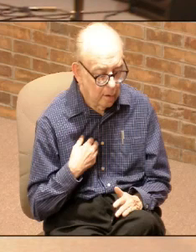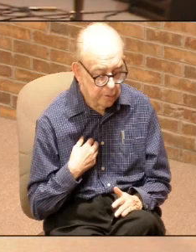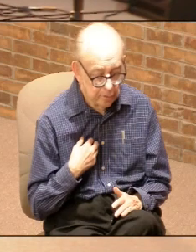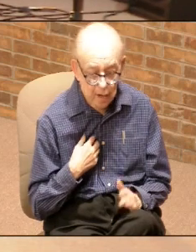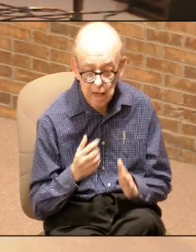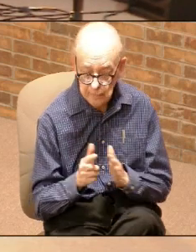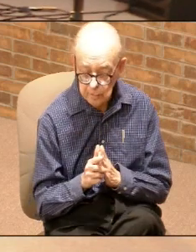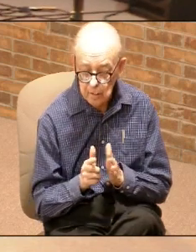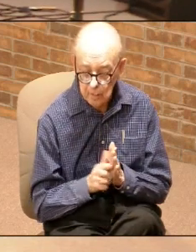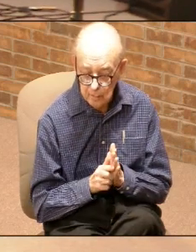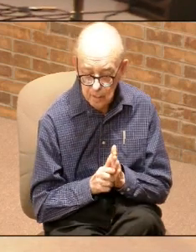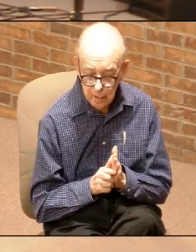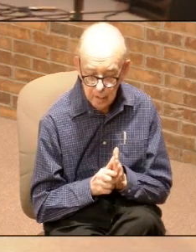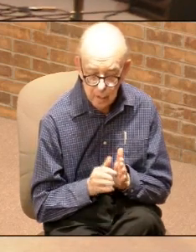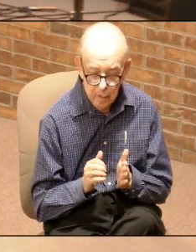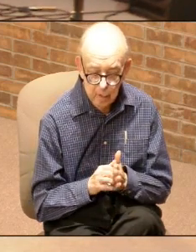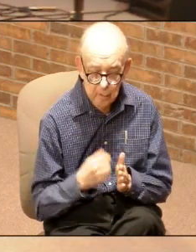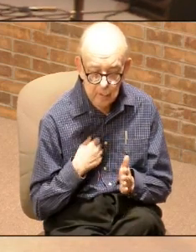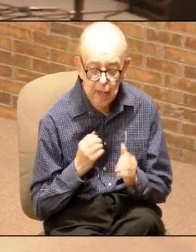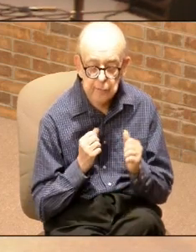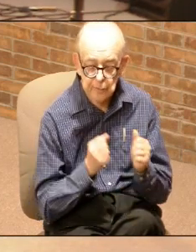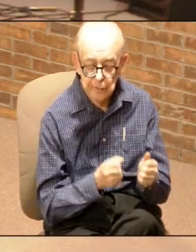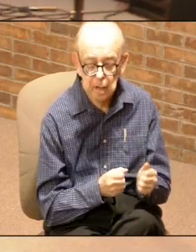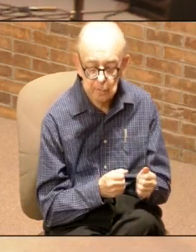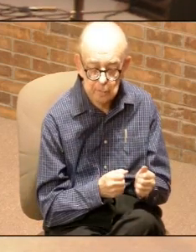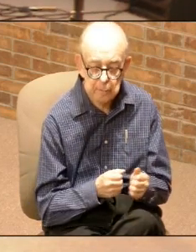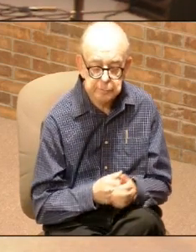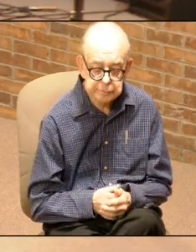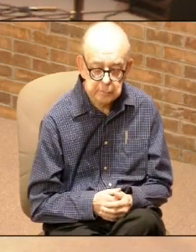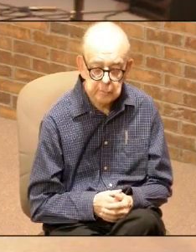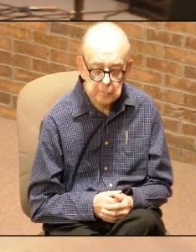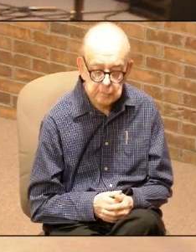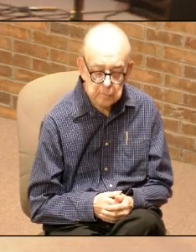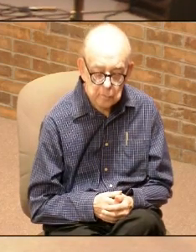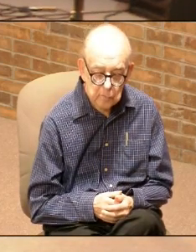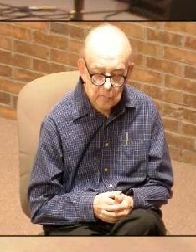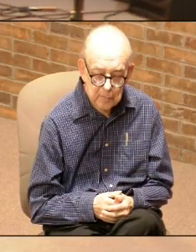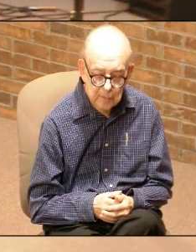the law that we have to follow.